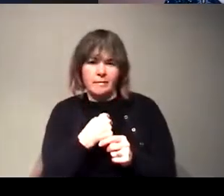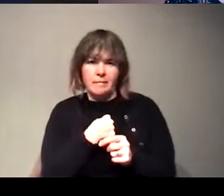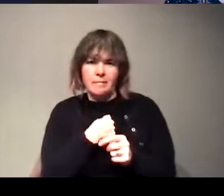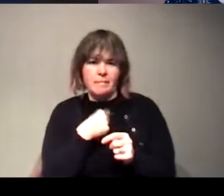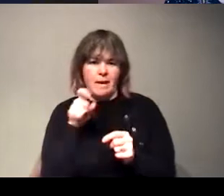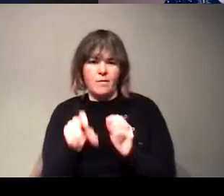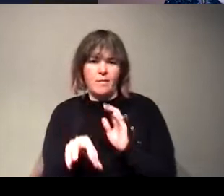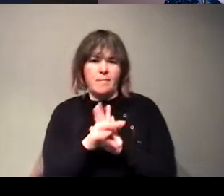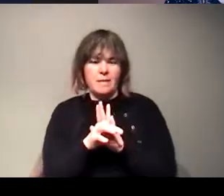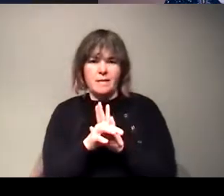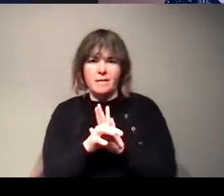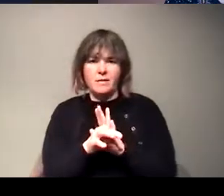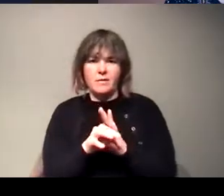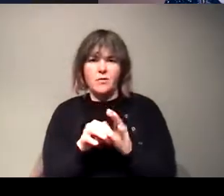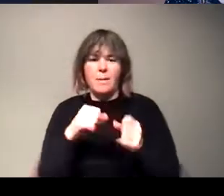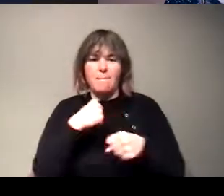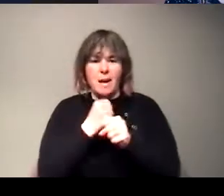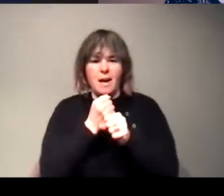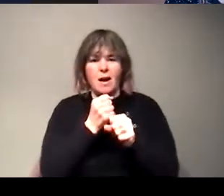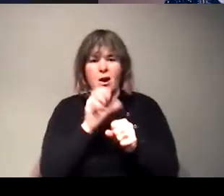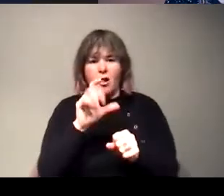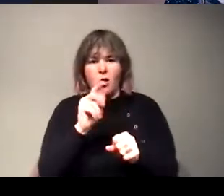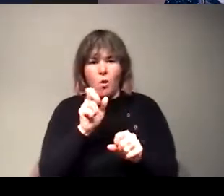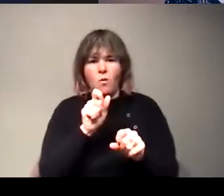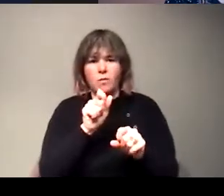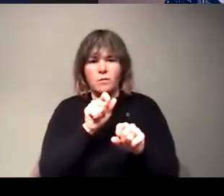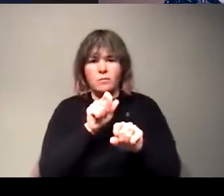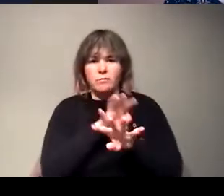choose or to even make a clone army. It seems like